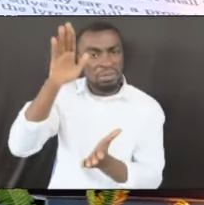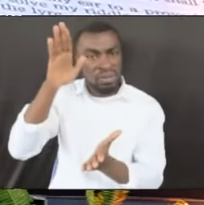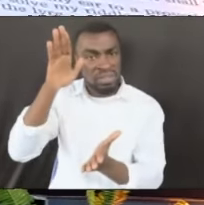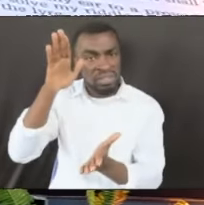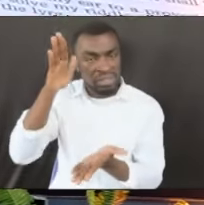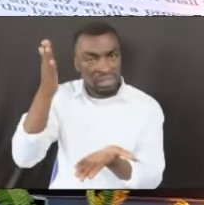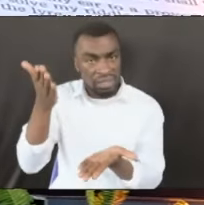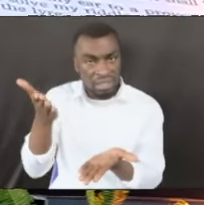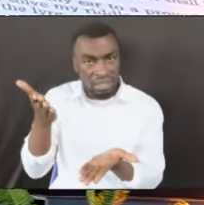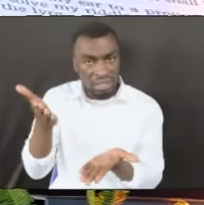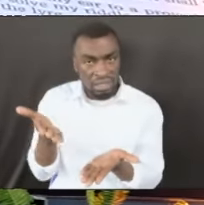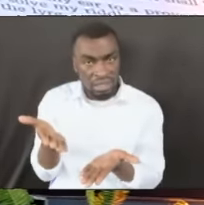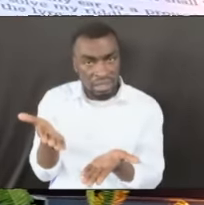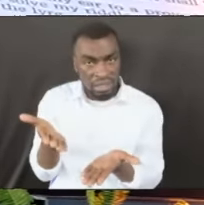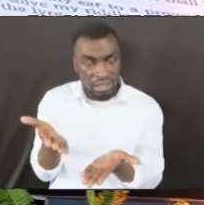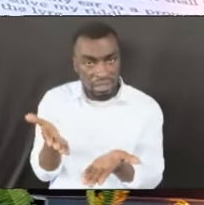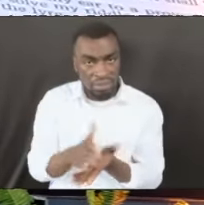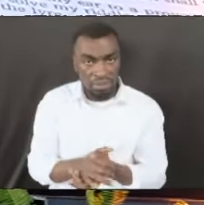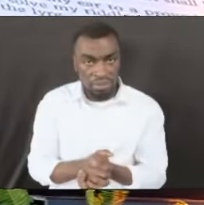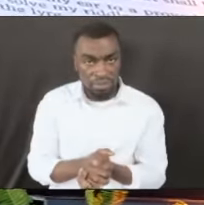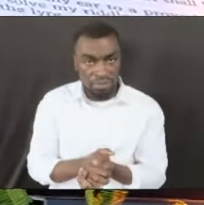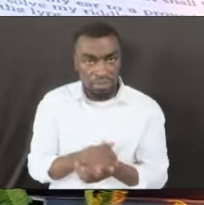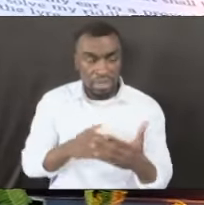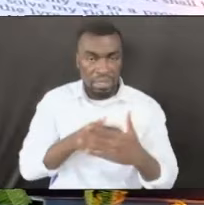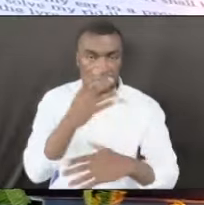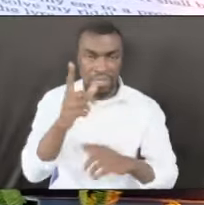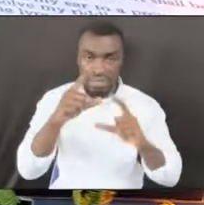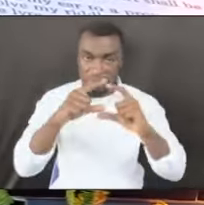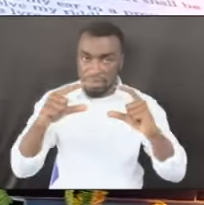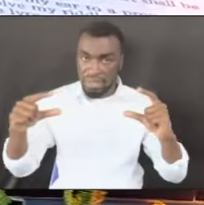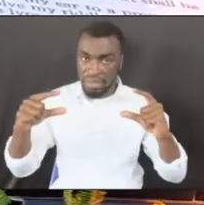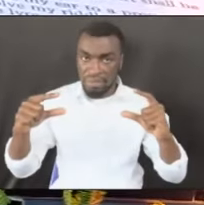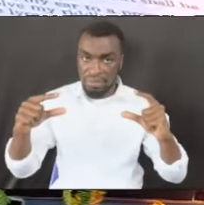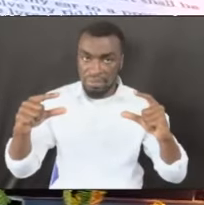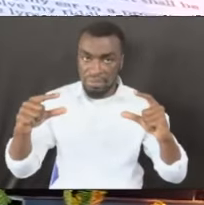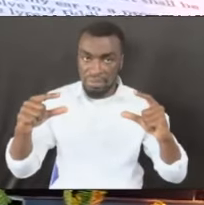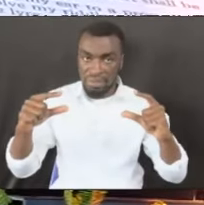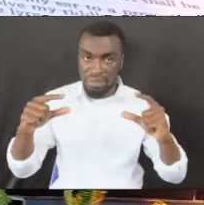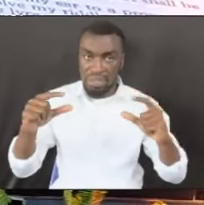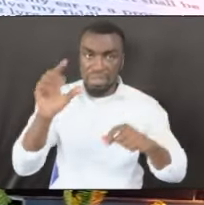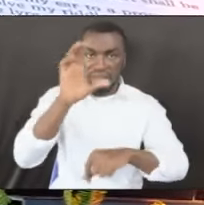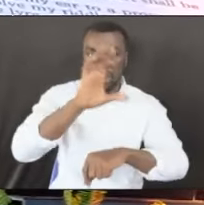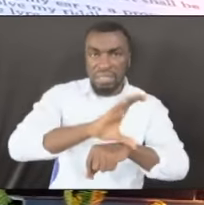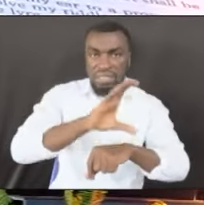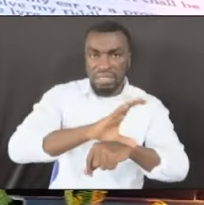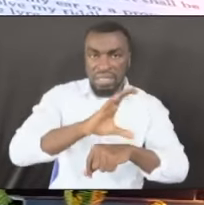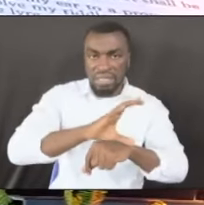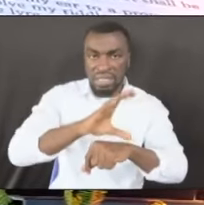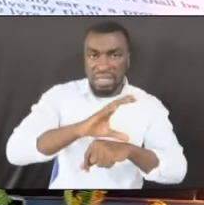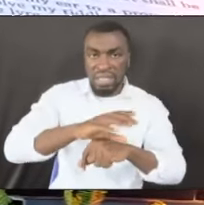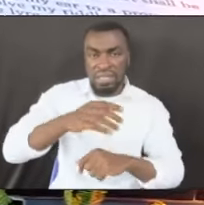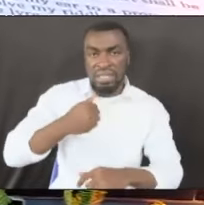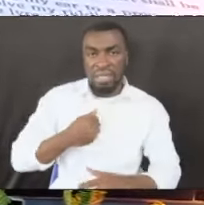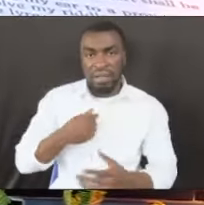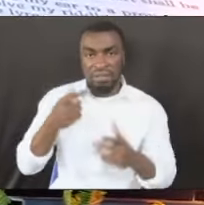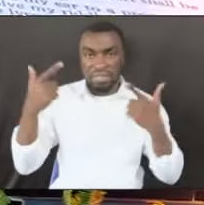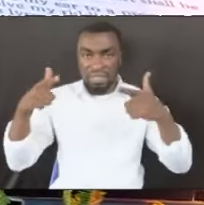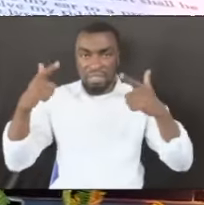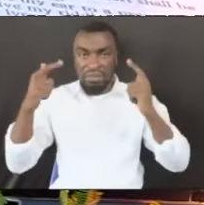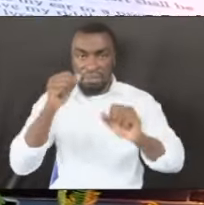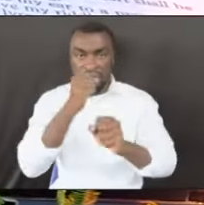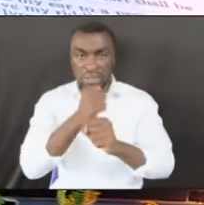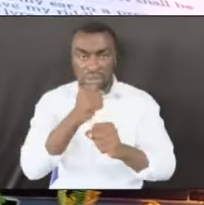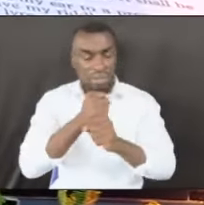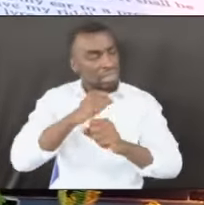enterprises. The next paragraph, the church that engages successfully in this work is a